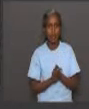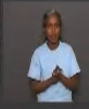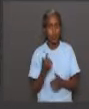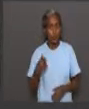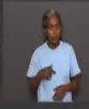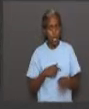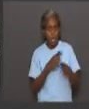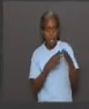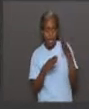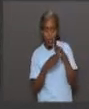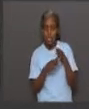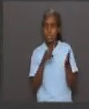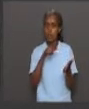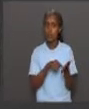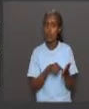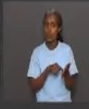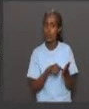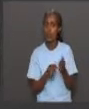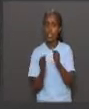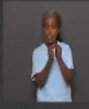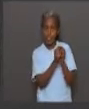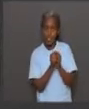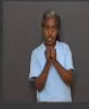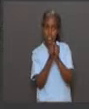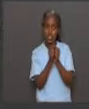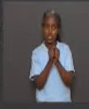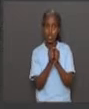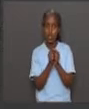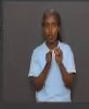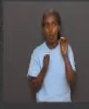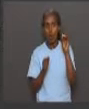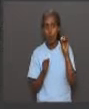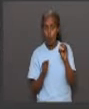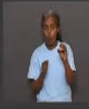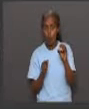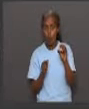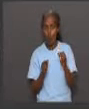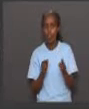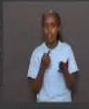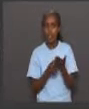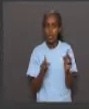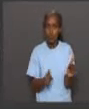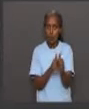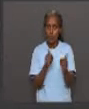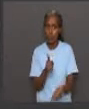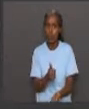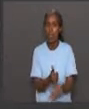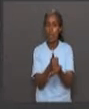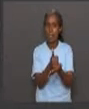will label the point of intersection O in order to help